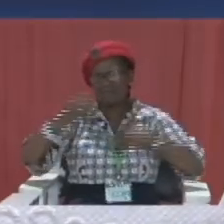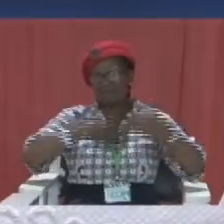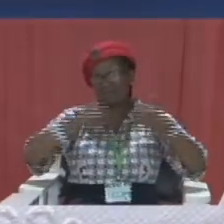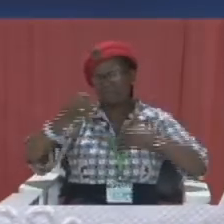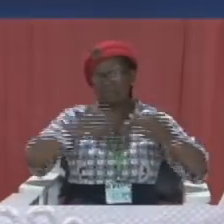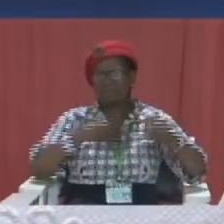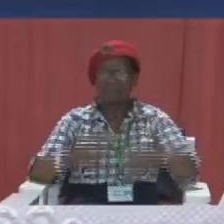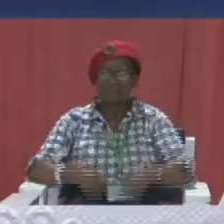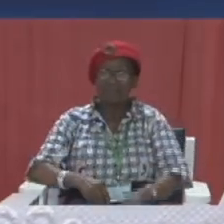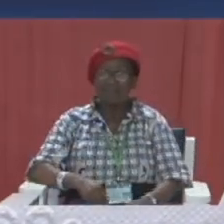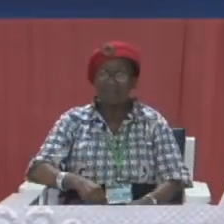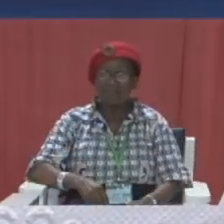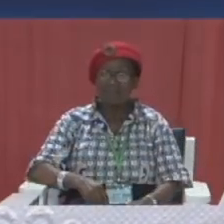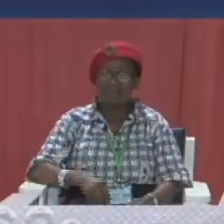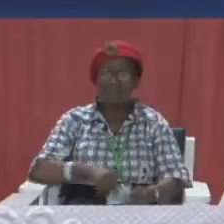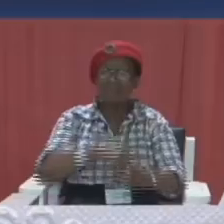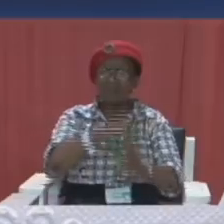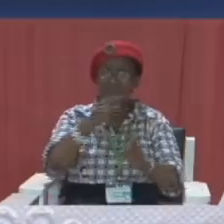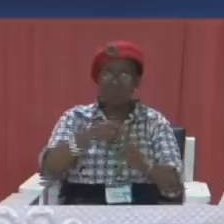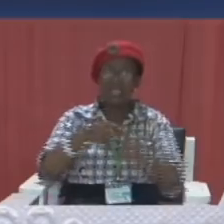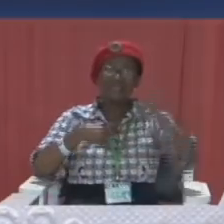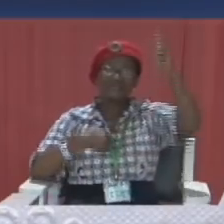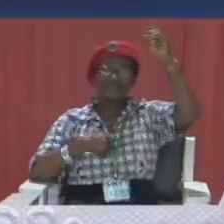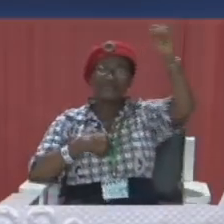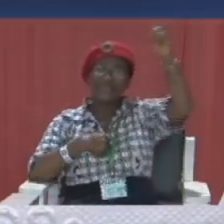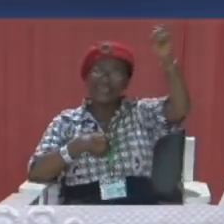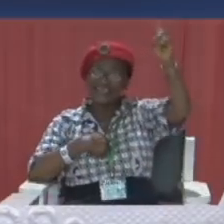when I begin to promote you